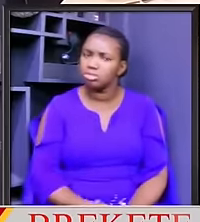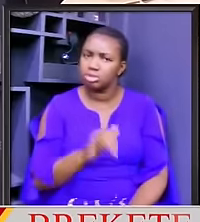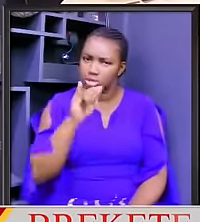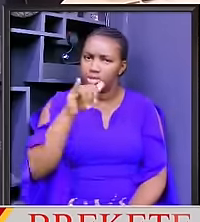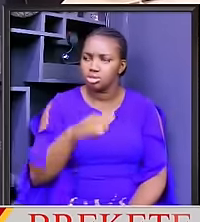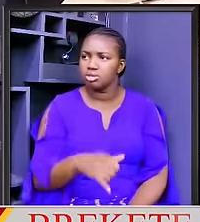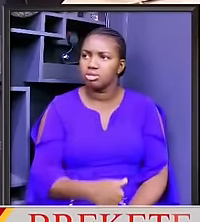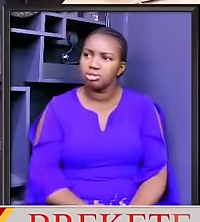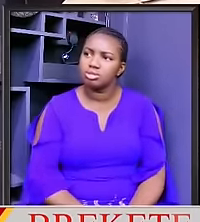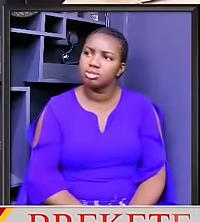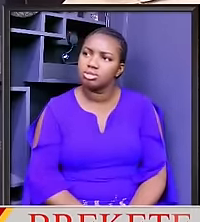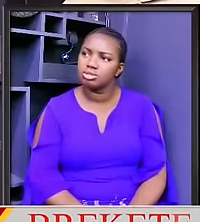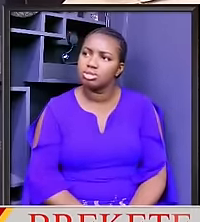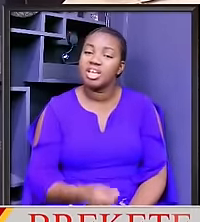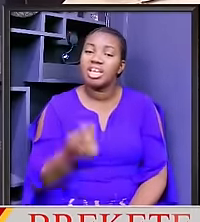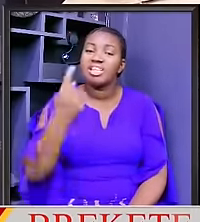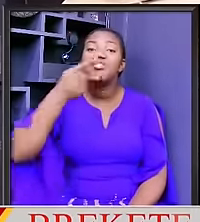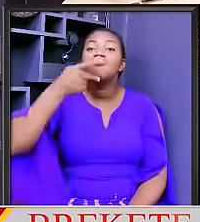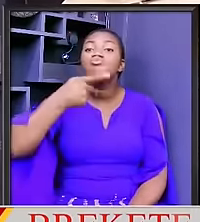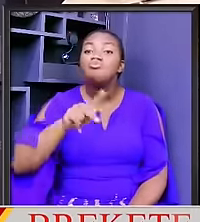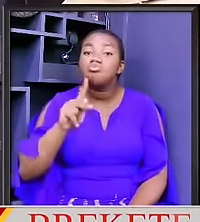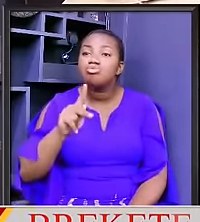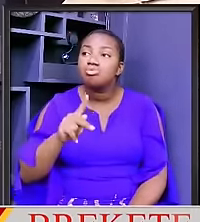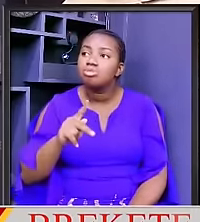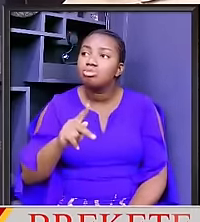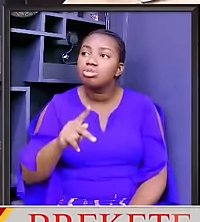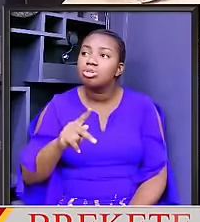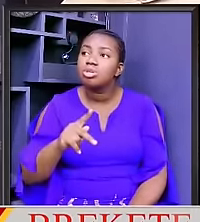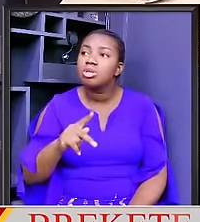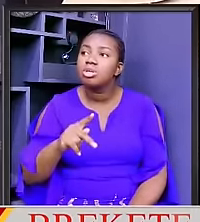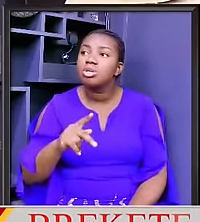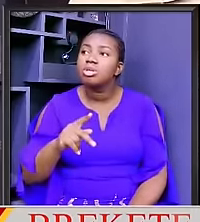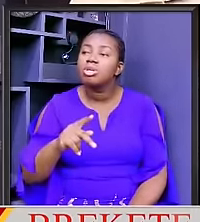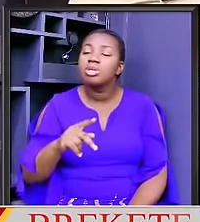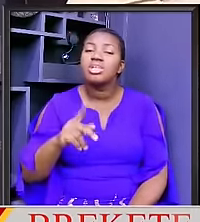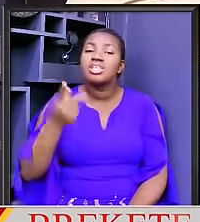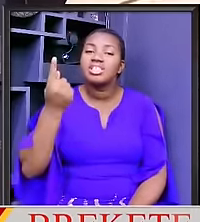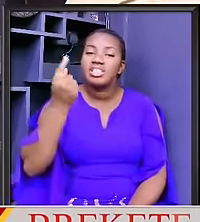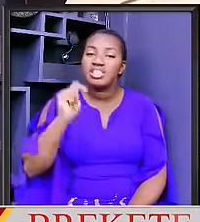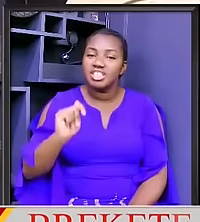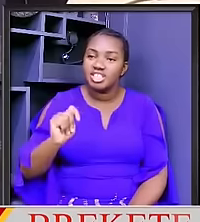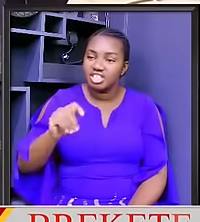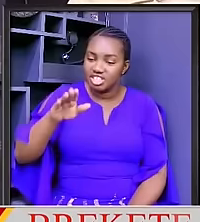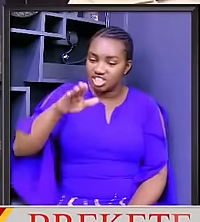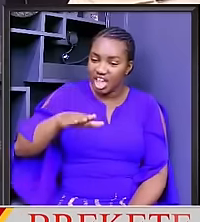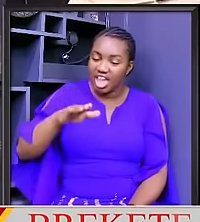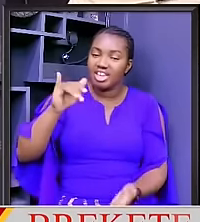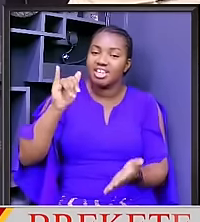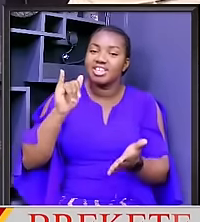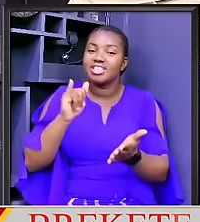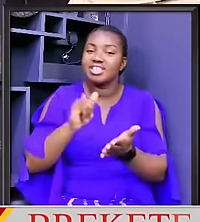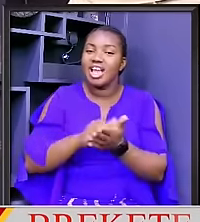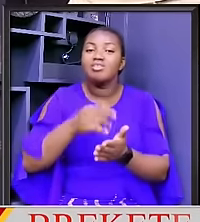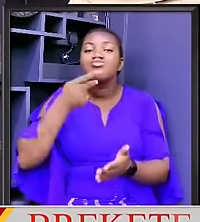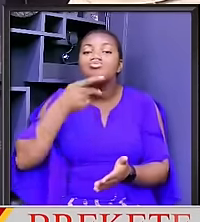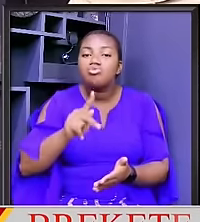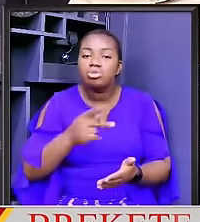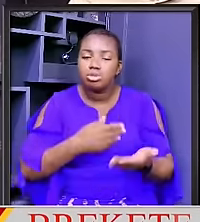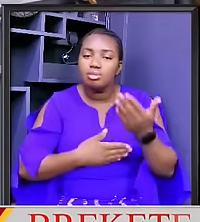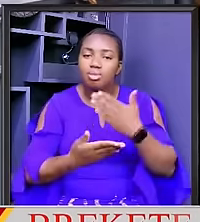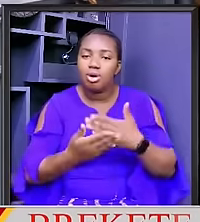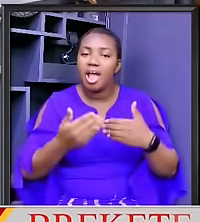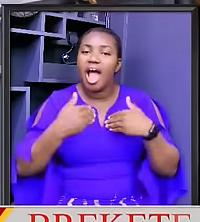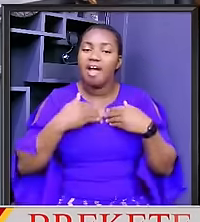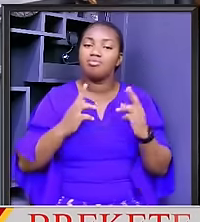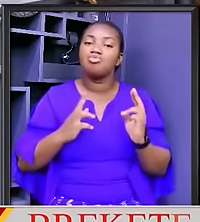Yes. The goat, we begin where the goat born, carry human being face, carry